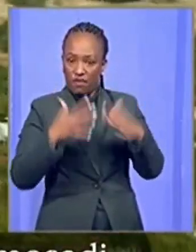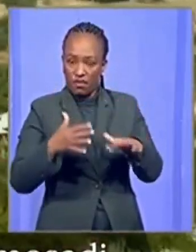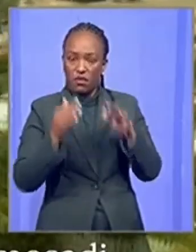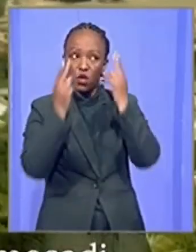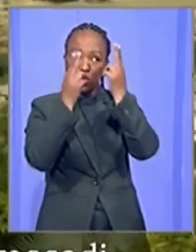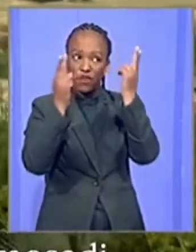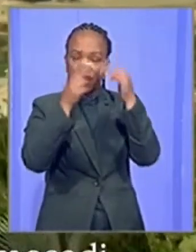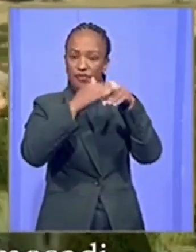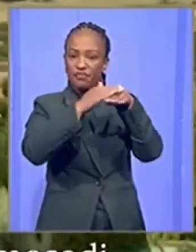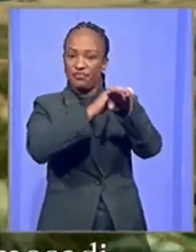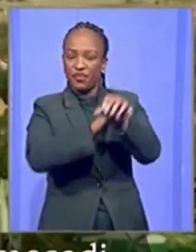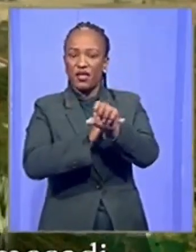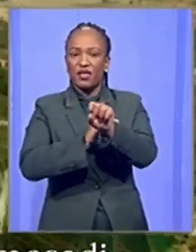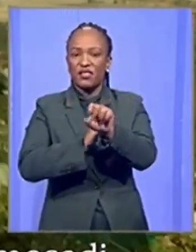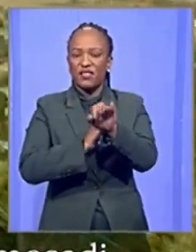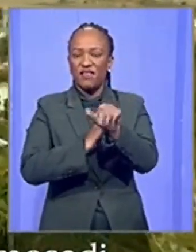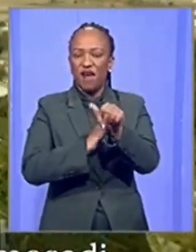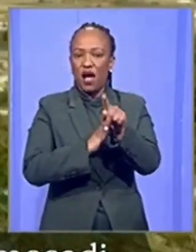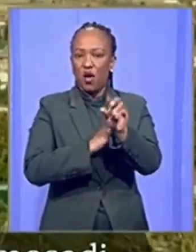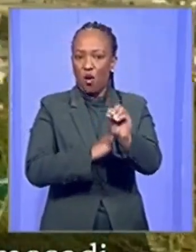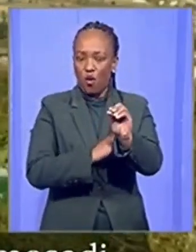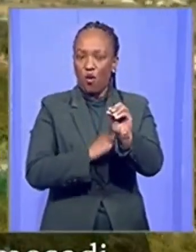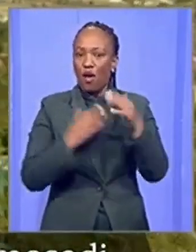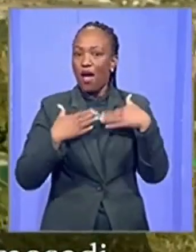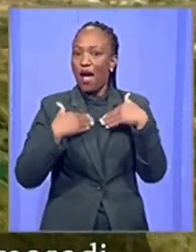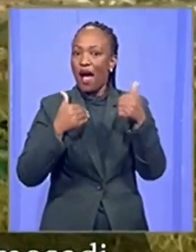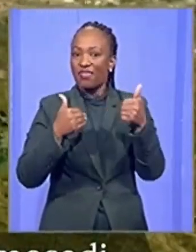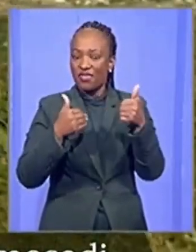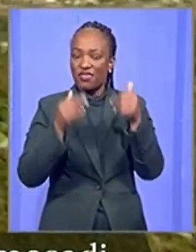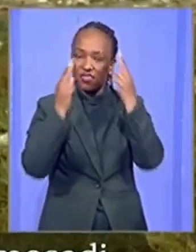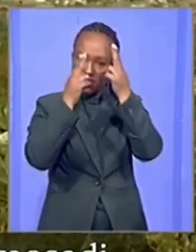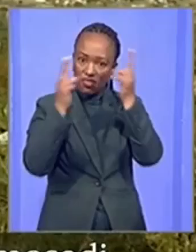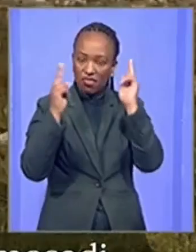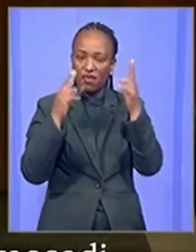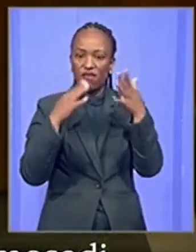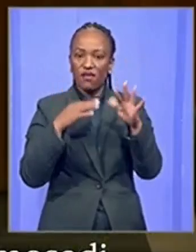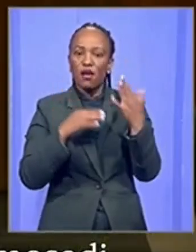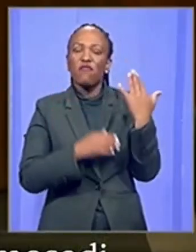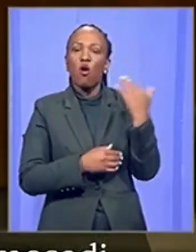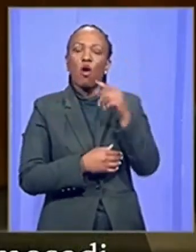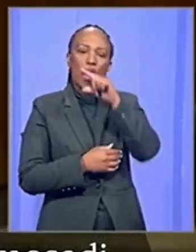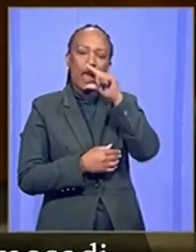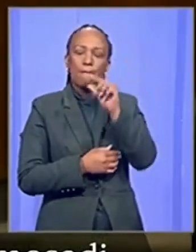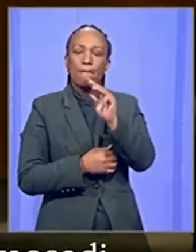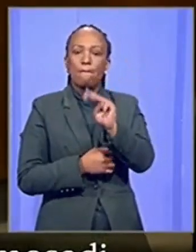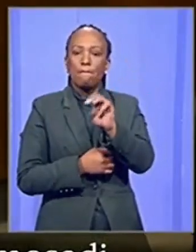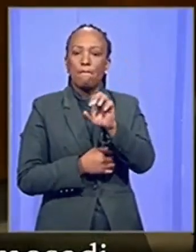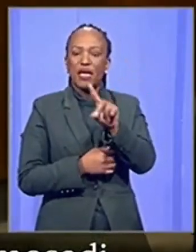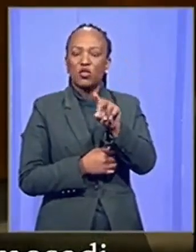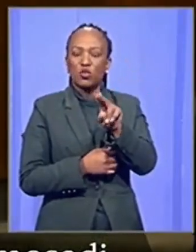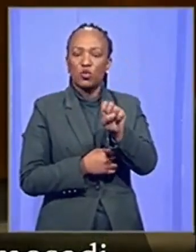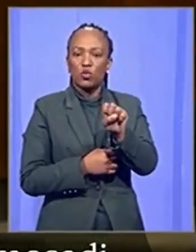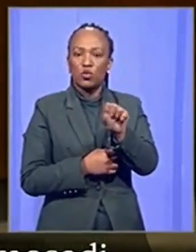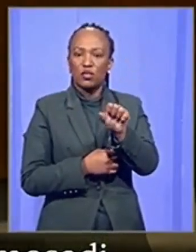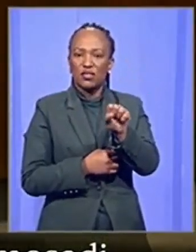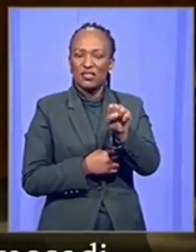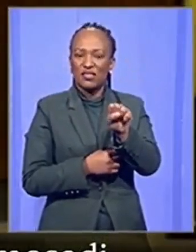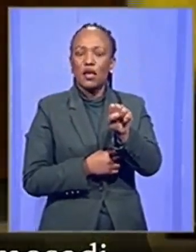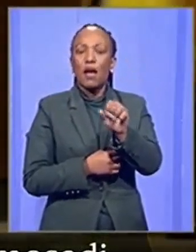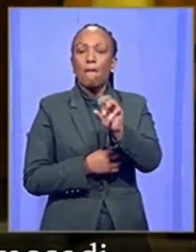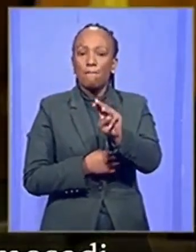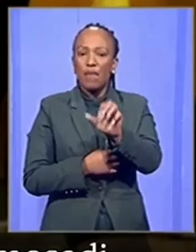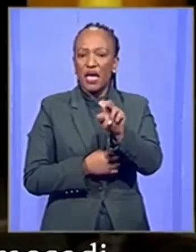kwa Sefako Makgatho Health Sciences University e neng e itsege jaaka Medunsa. O eteletse mokgatlho wa Sama profenseng ya